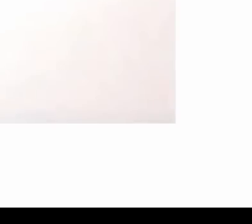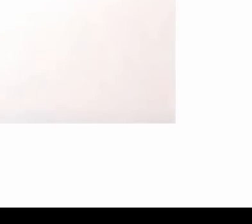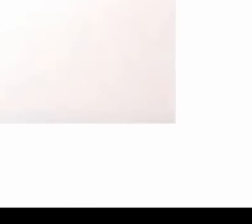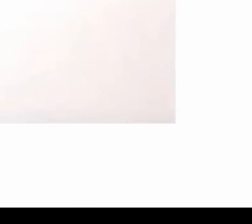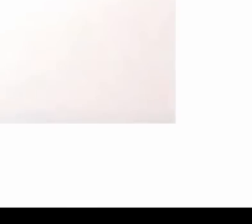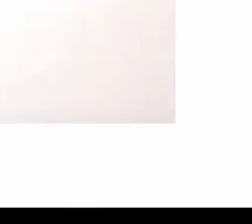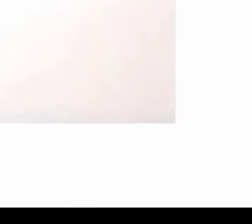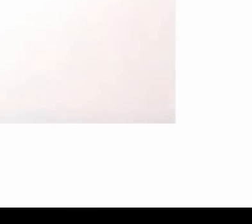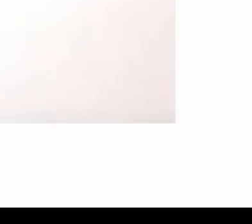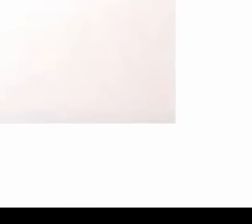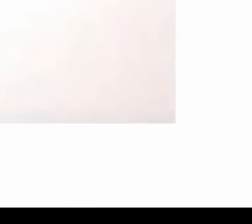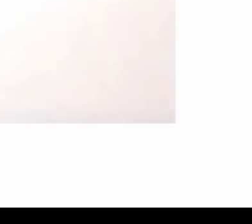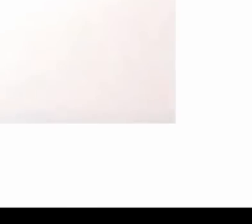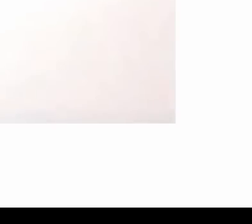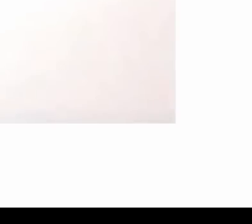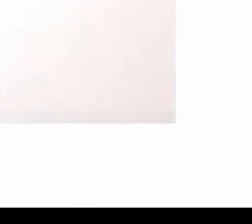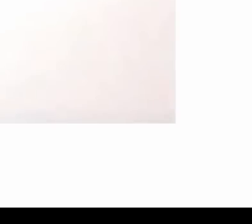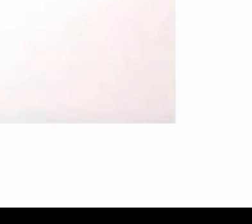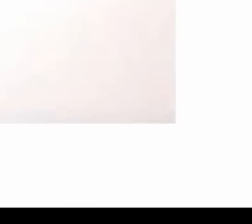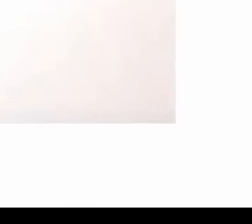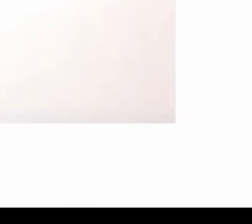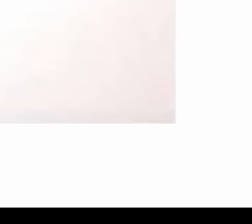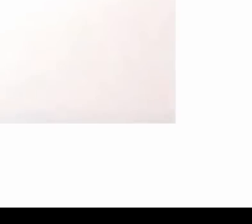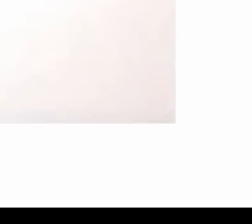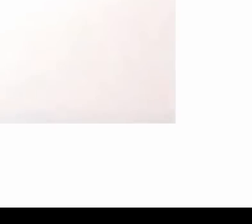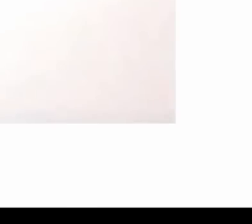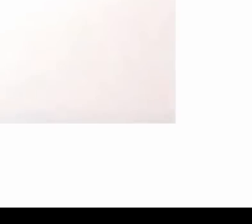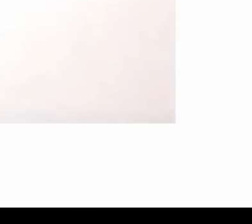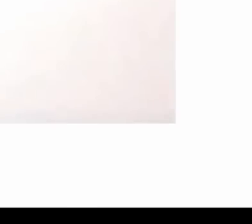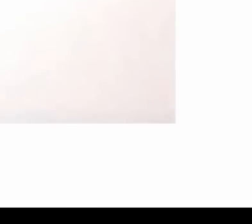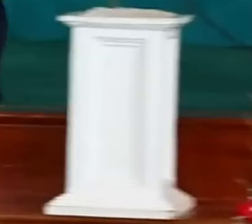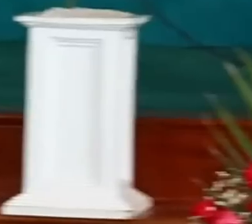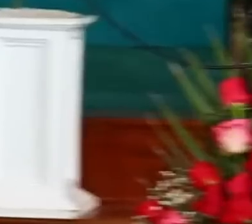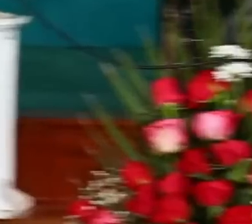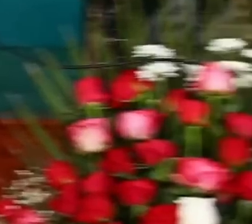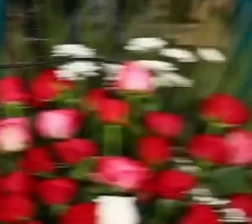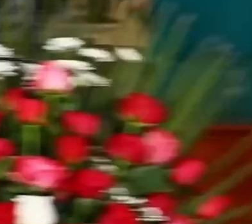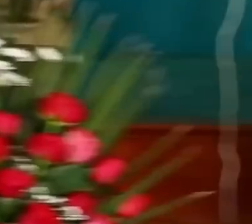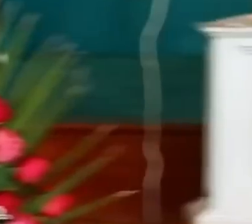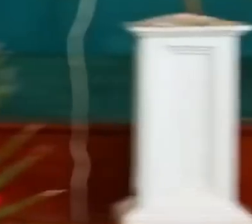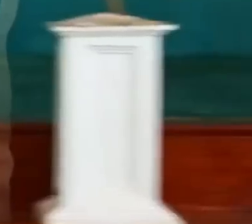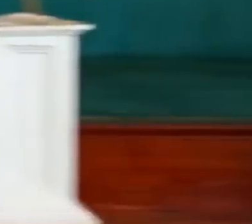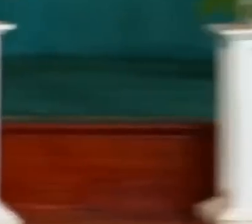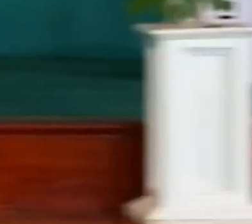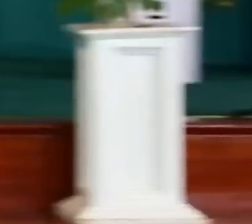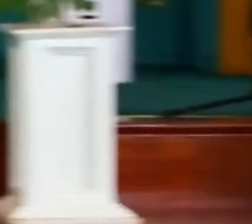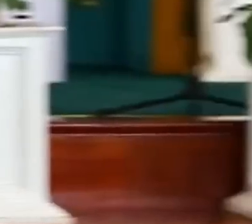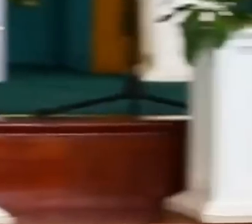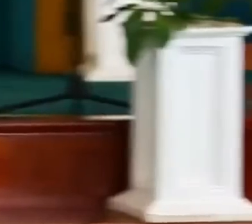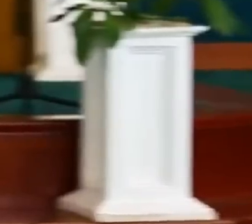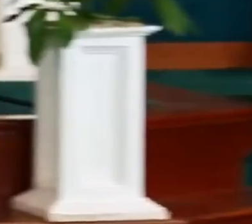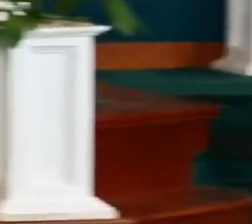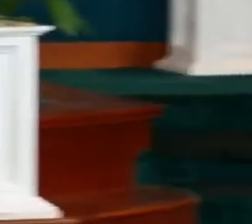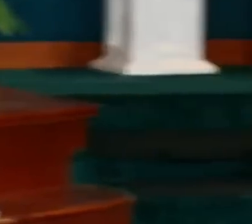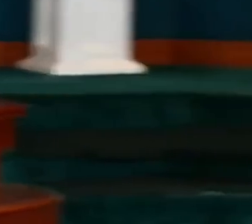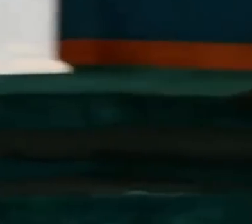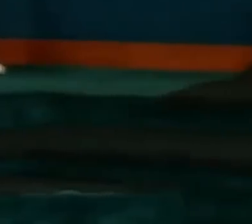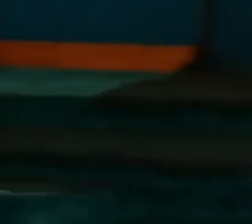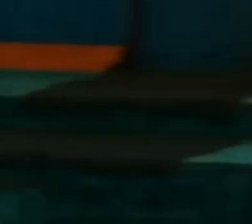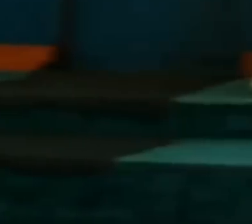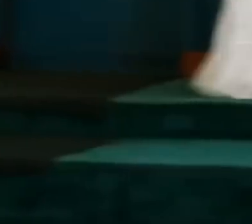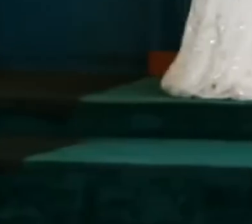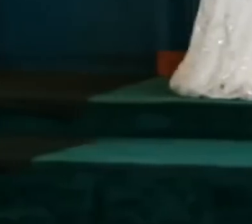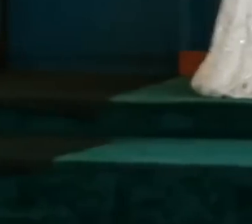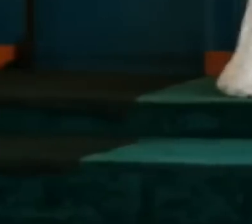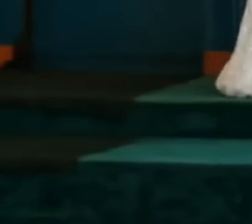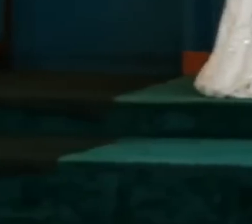So we now know we are in business. All of you inquisitive people down here in church who want to get a